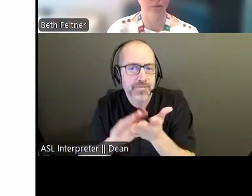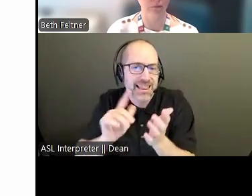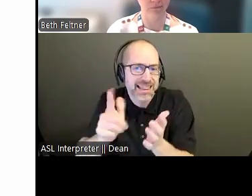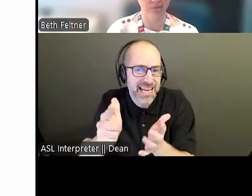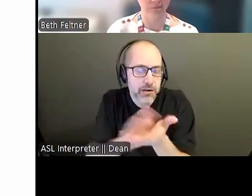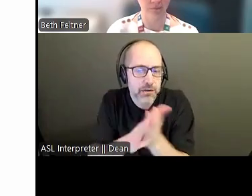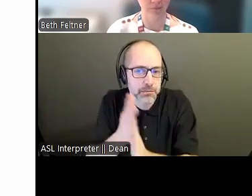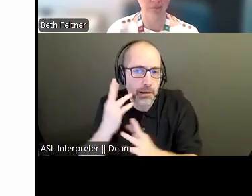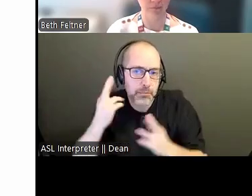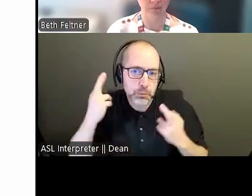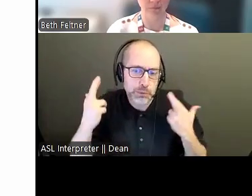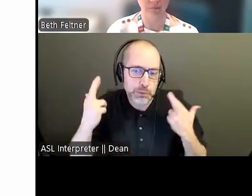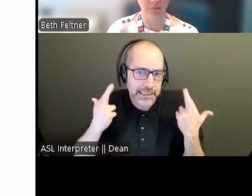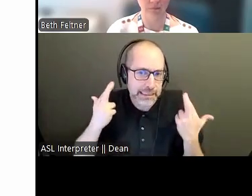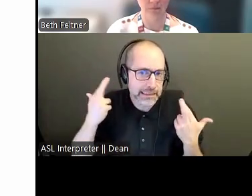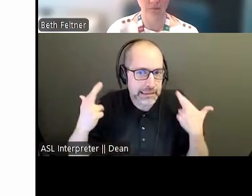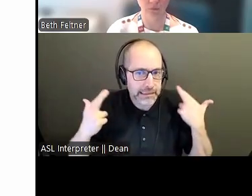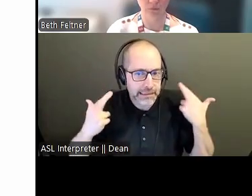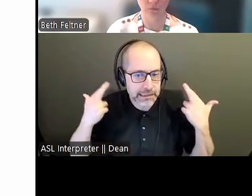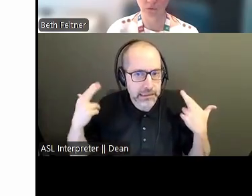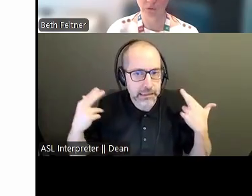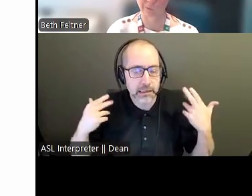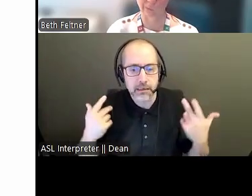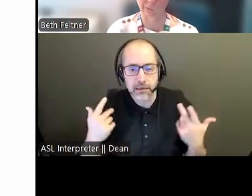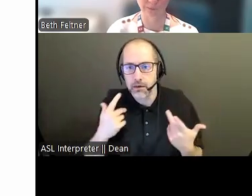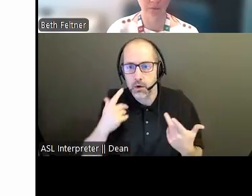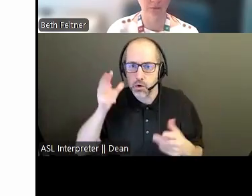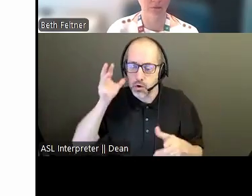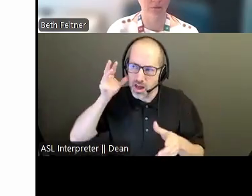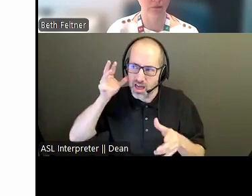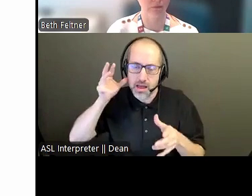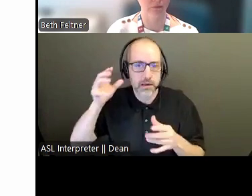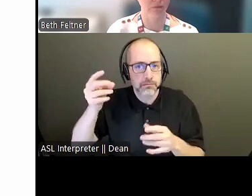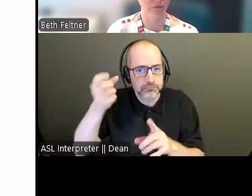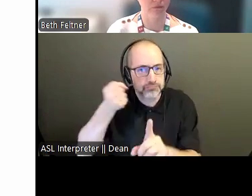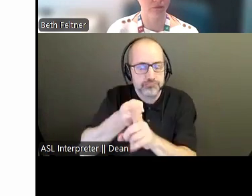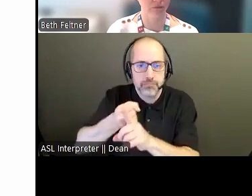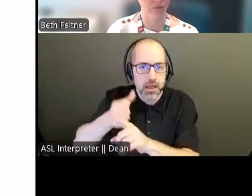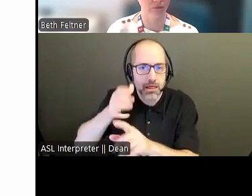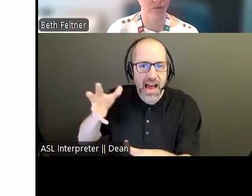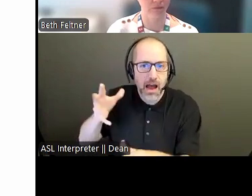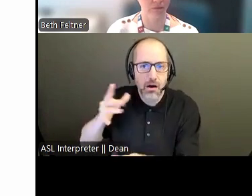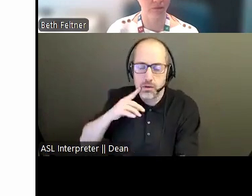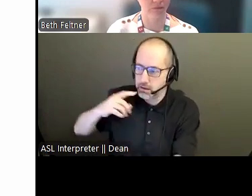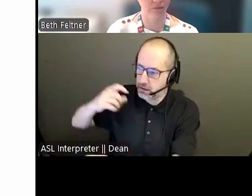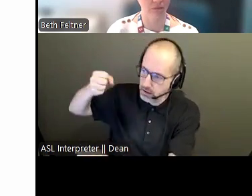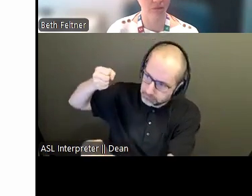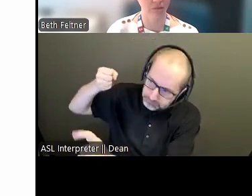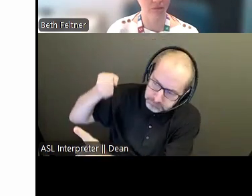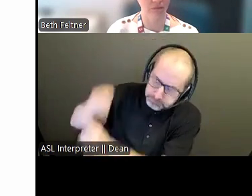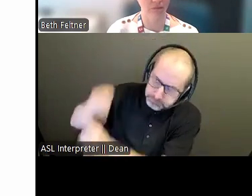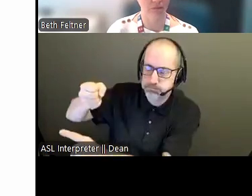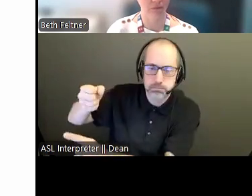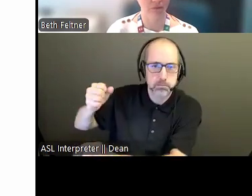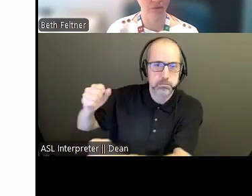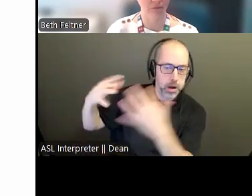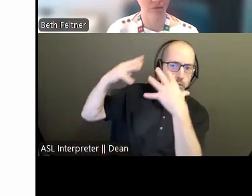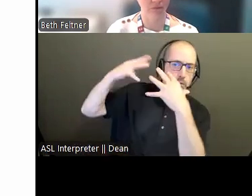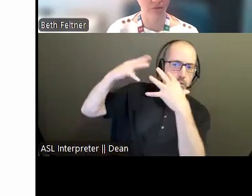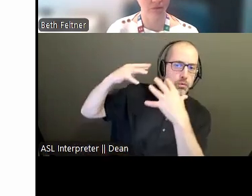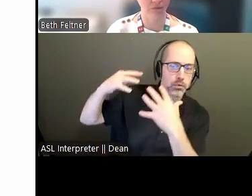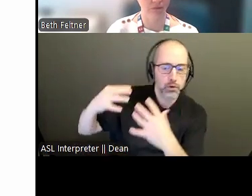ringing in our ears. Sudden loud noise, like a sudden impact loud noise. Um, Head and